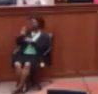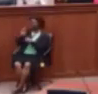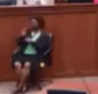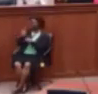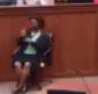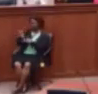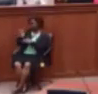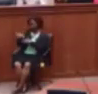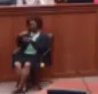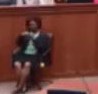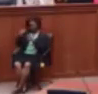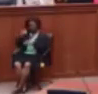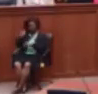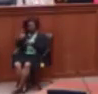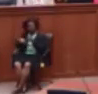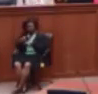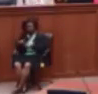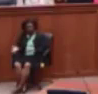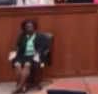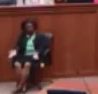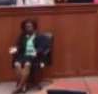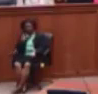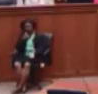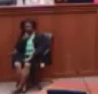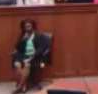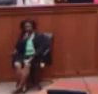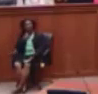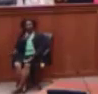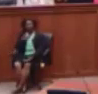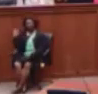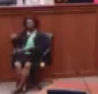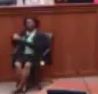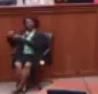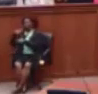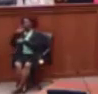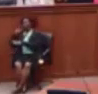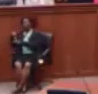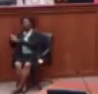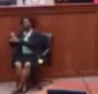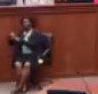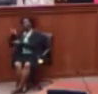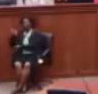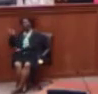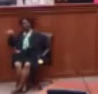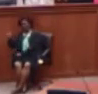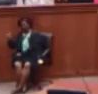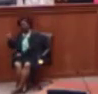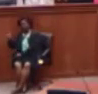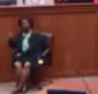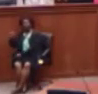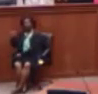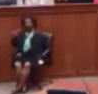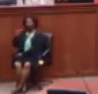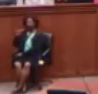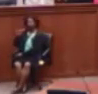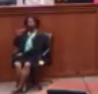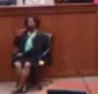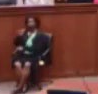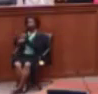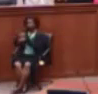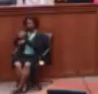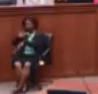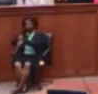that we're capturing students that are participating in FFA, that are doing work-based